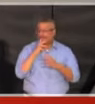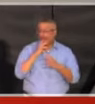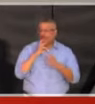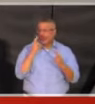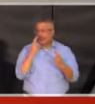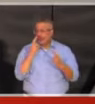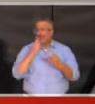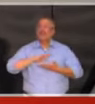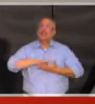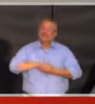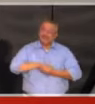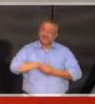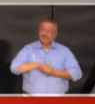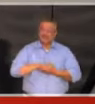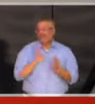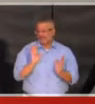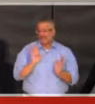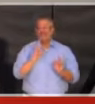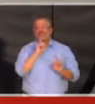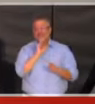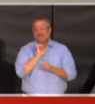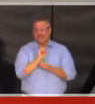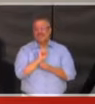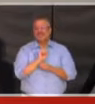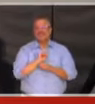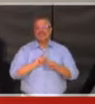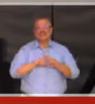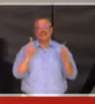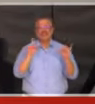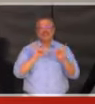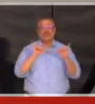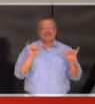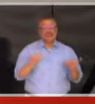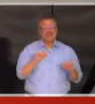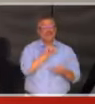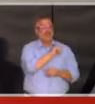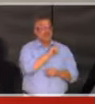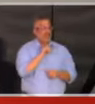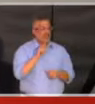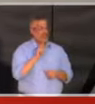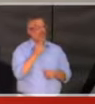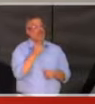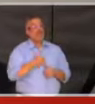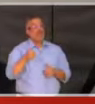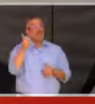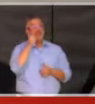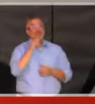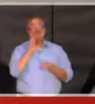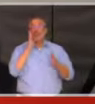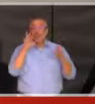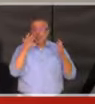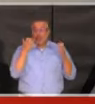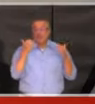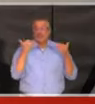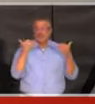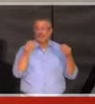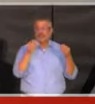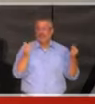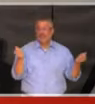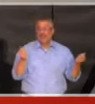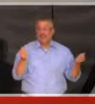open hands. It's a completely different dynamic. A legislature, an executive branch that want to get things